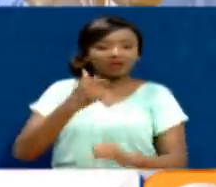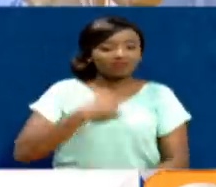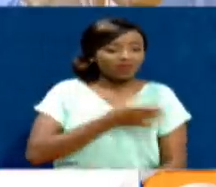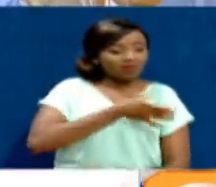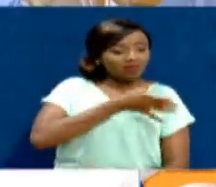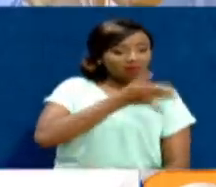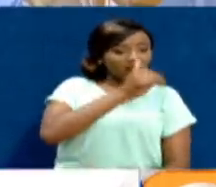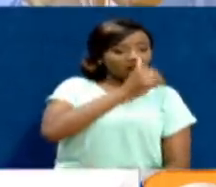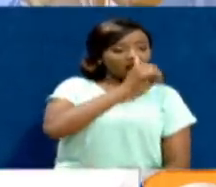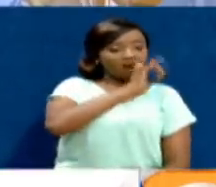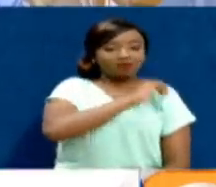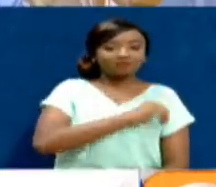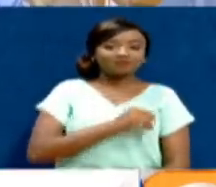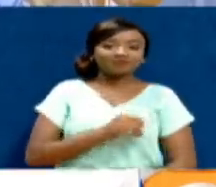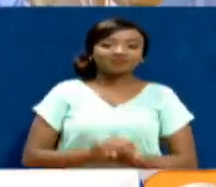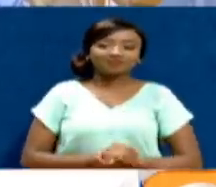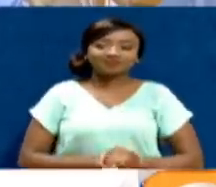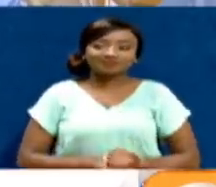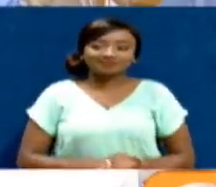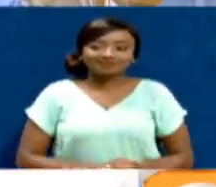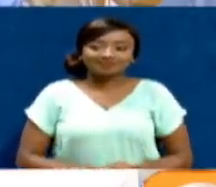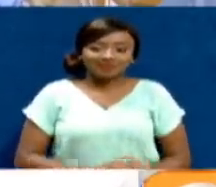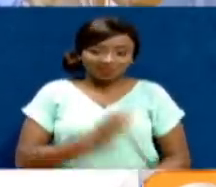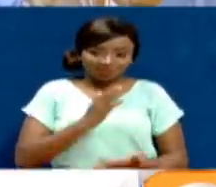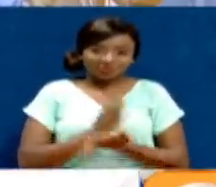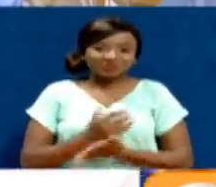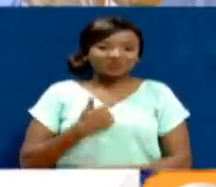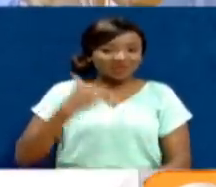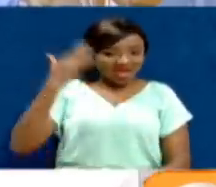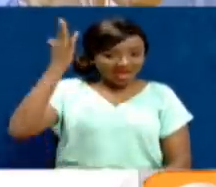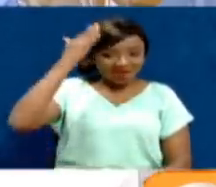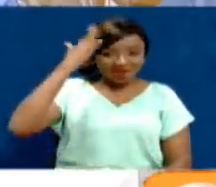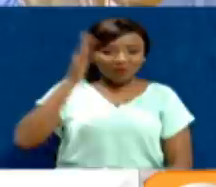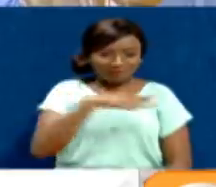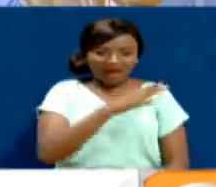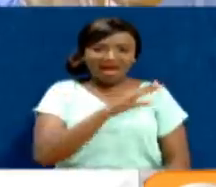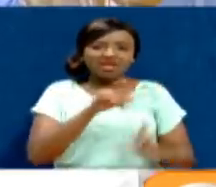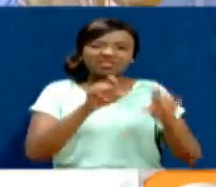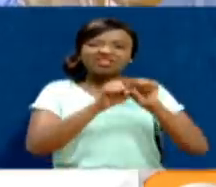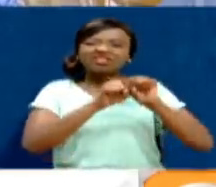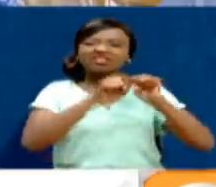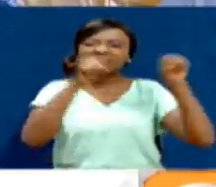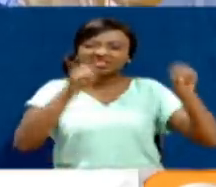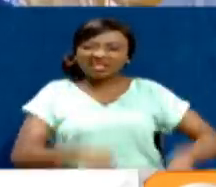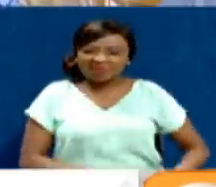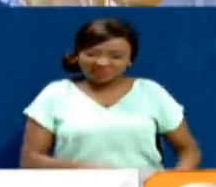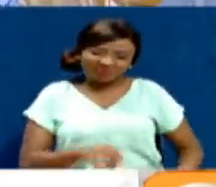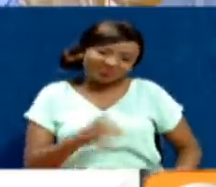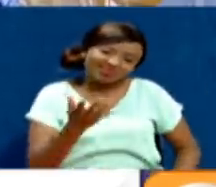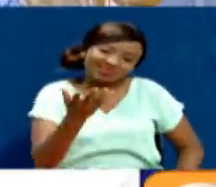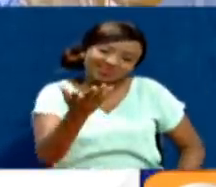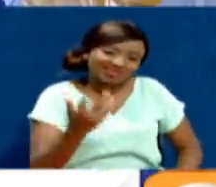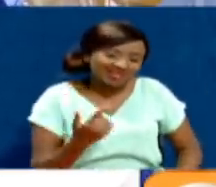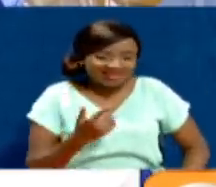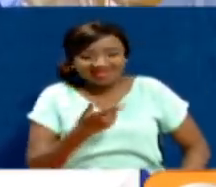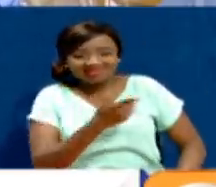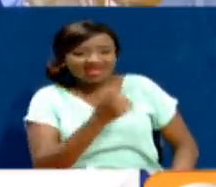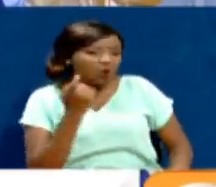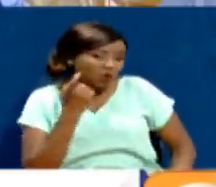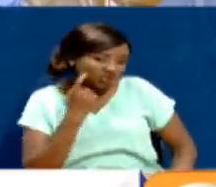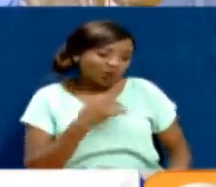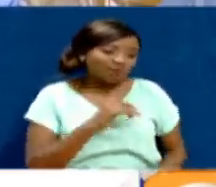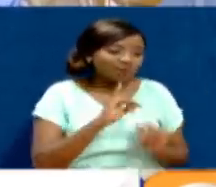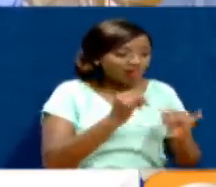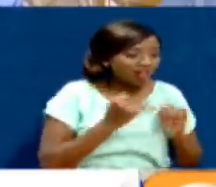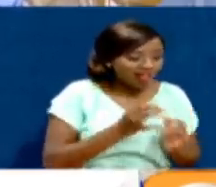some drinks. I know this is the work of the state, the system. When you pangia, when you are up to canteen, up to kato